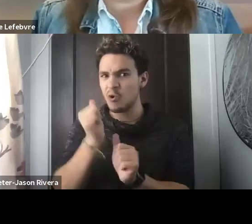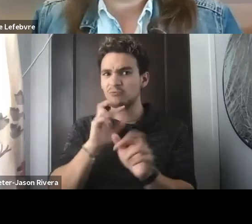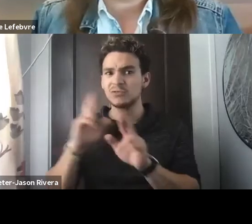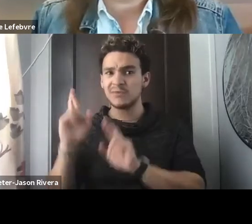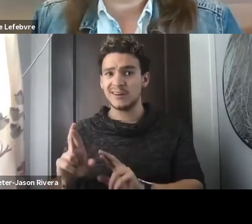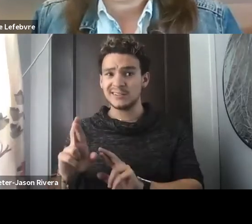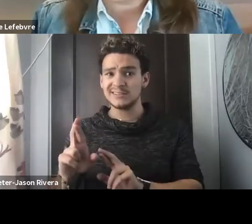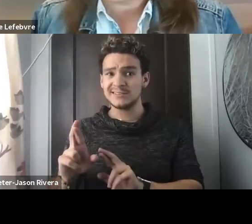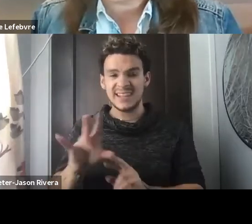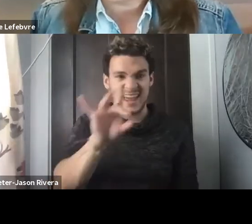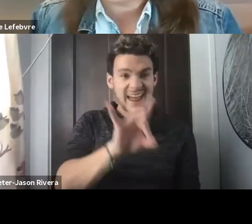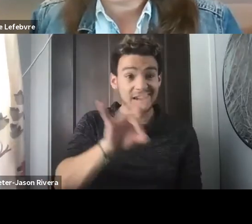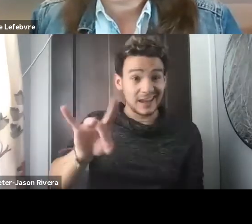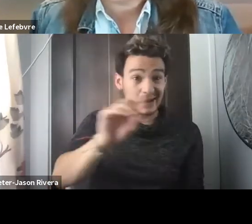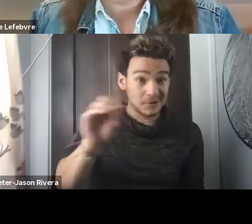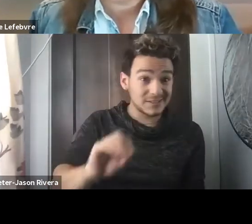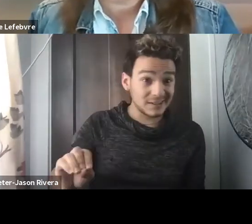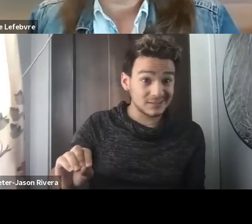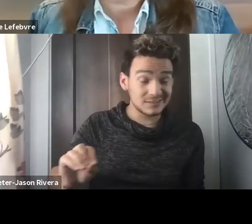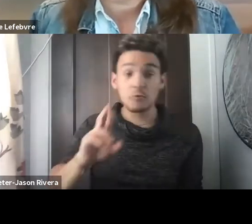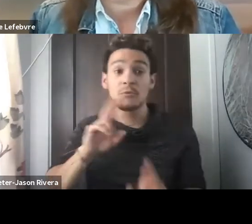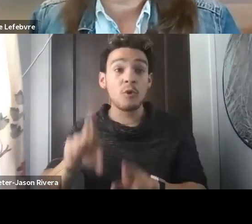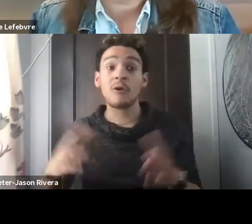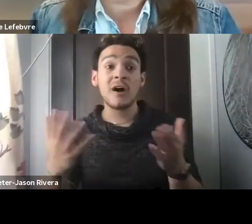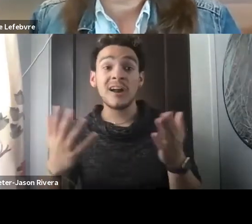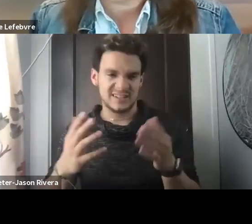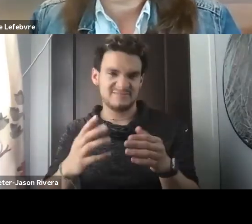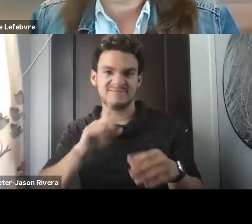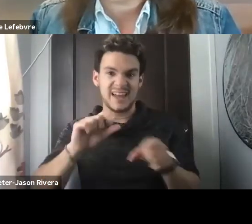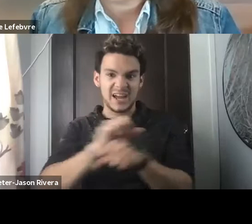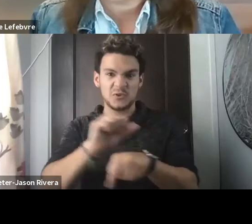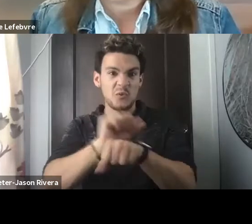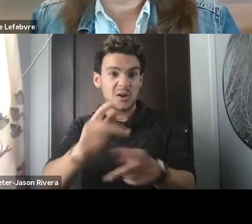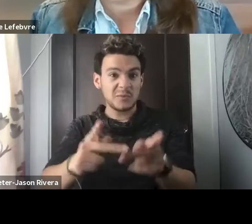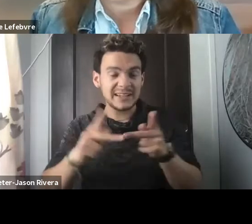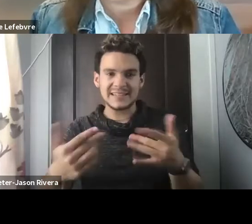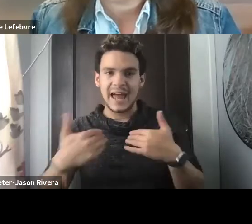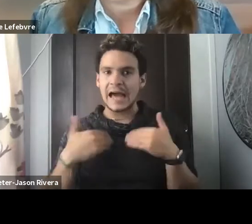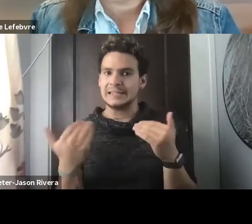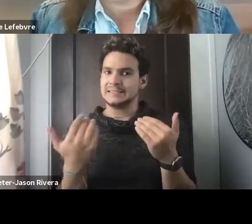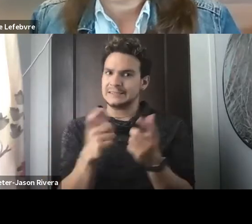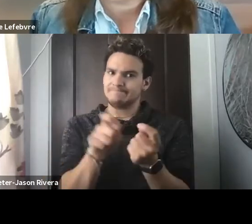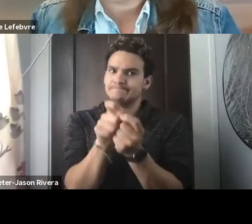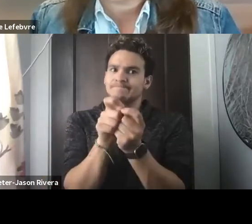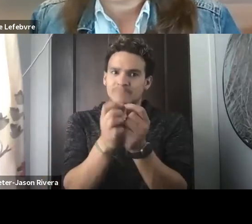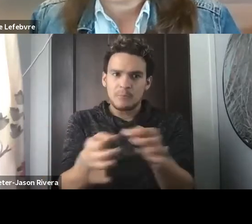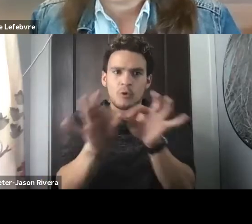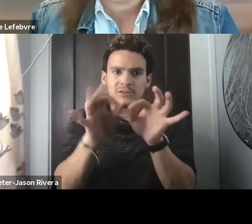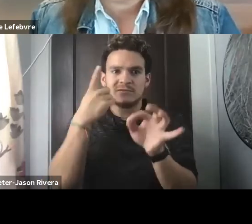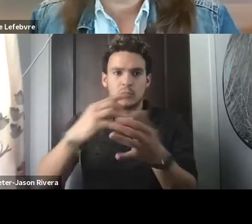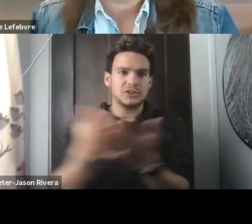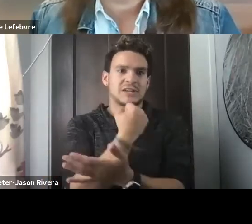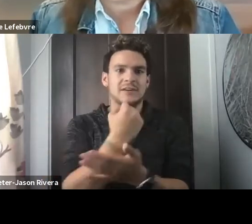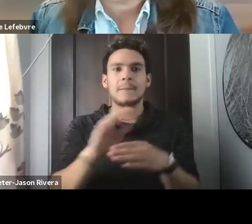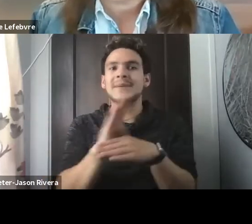respondents, actually 88%, reported that the physical workplace continues to have some level of importance to achieve